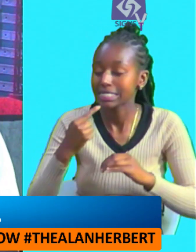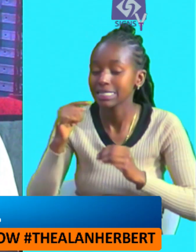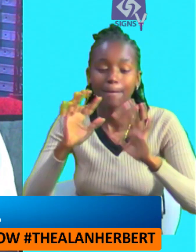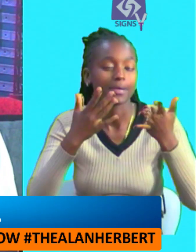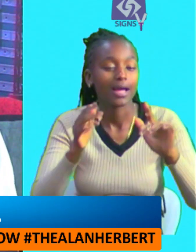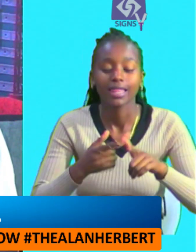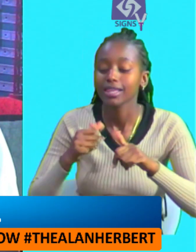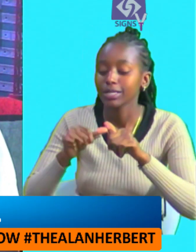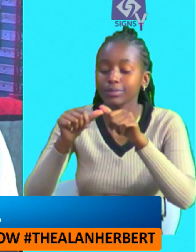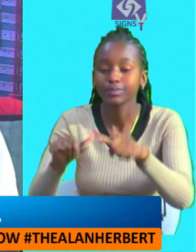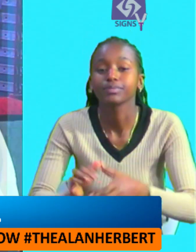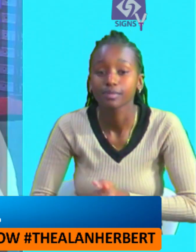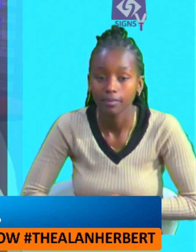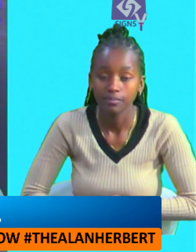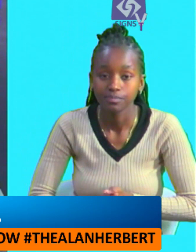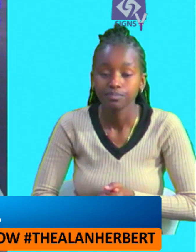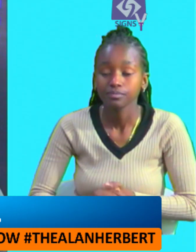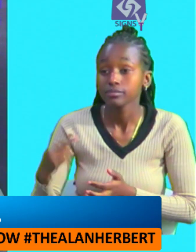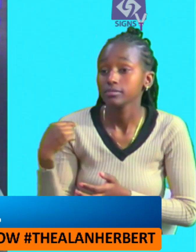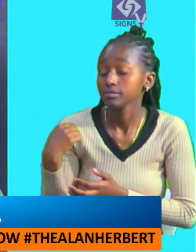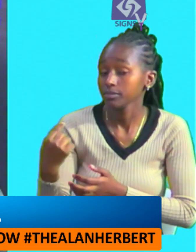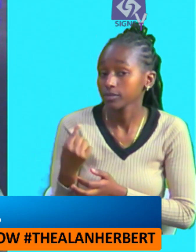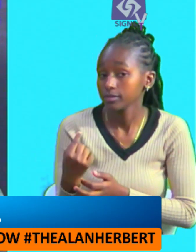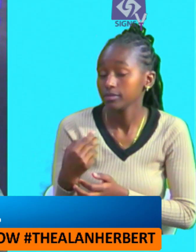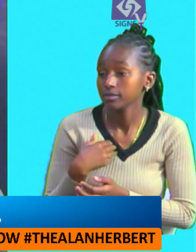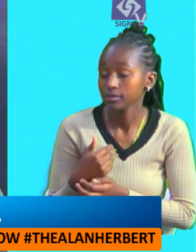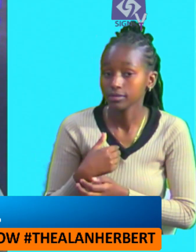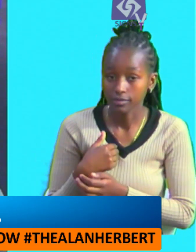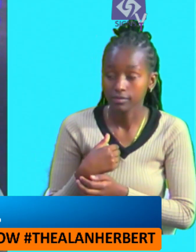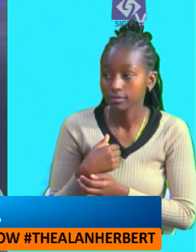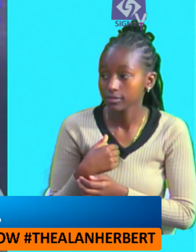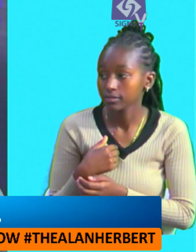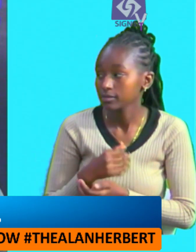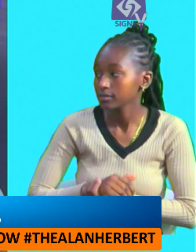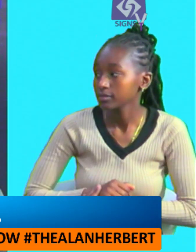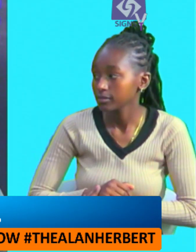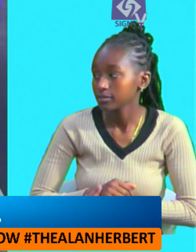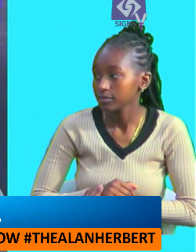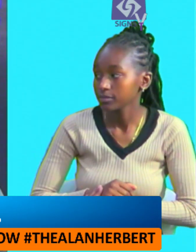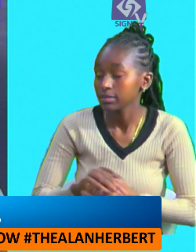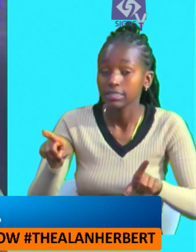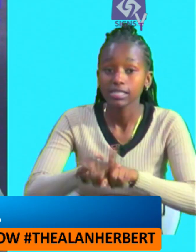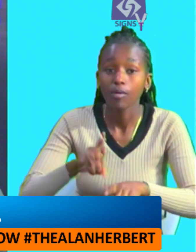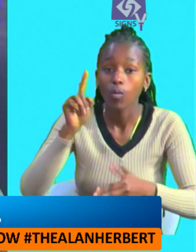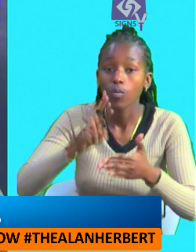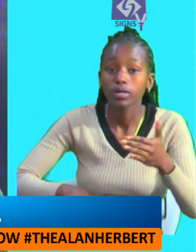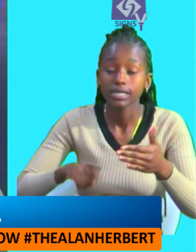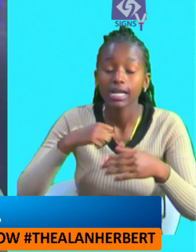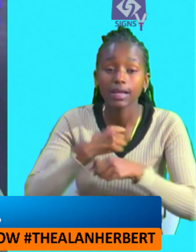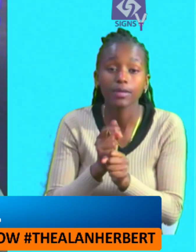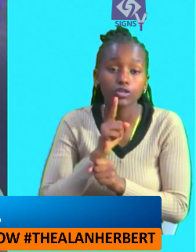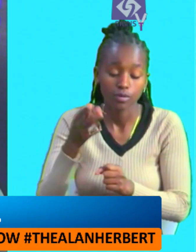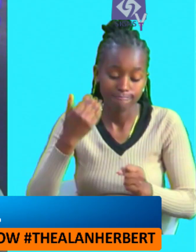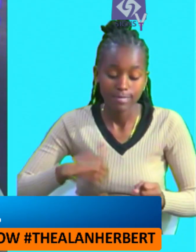on. So my number one podcast, hata kile ilinifanya nitake kujua podcast ni